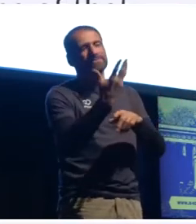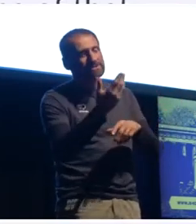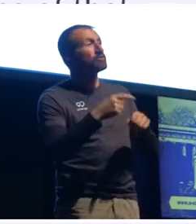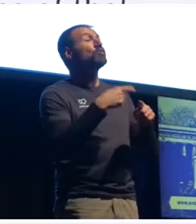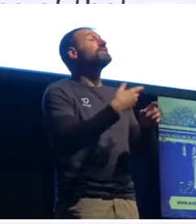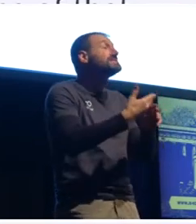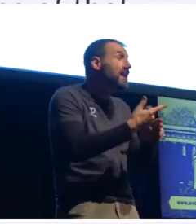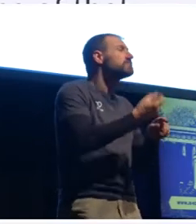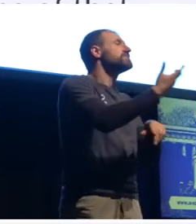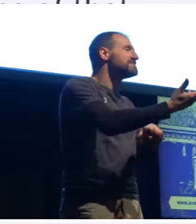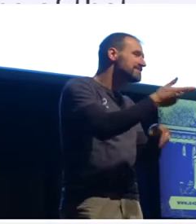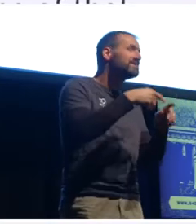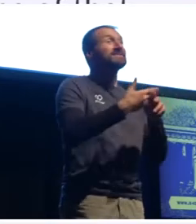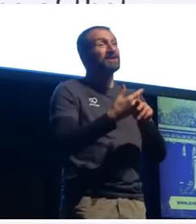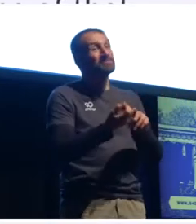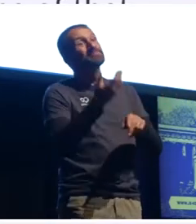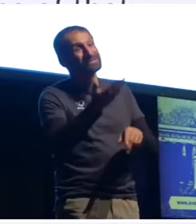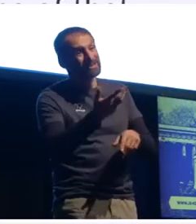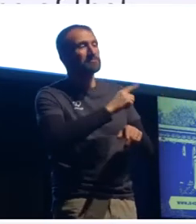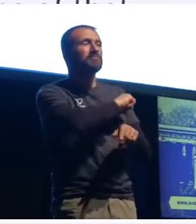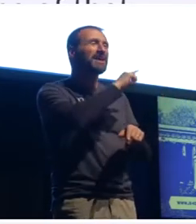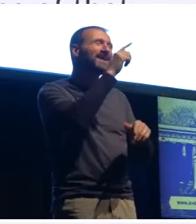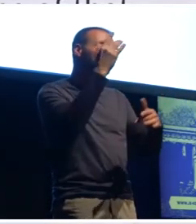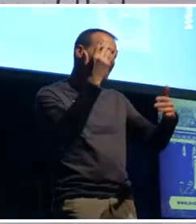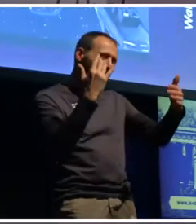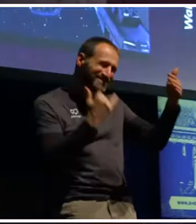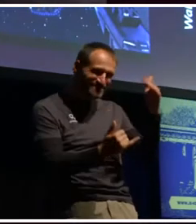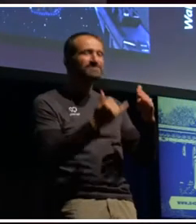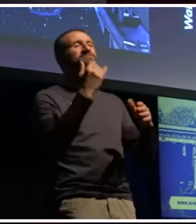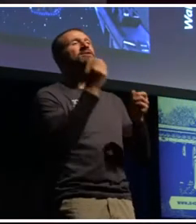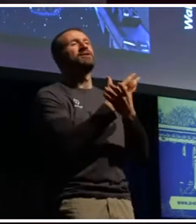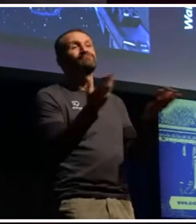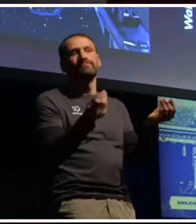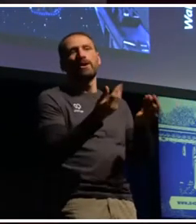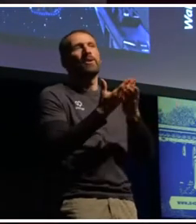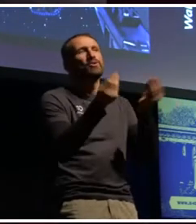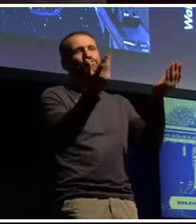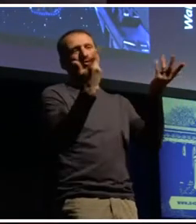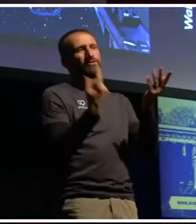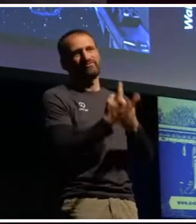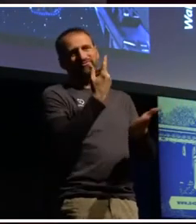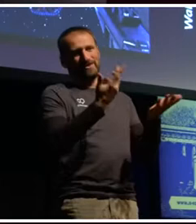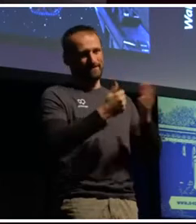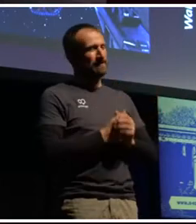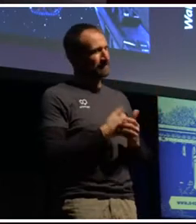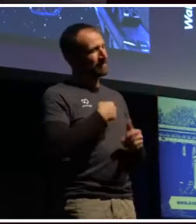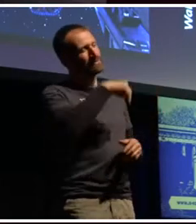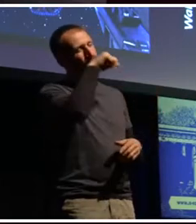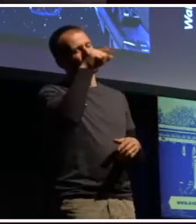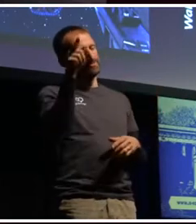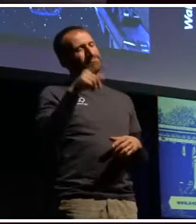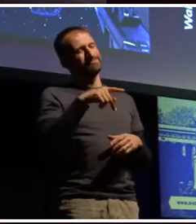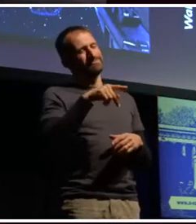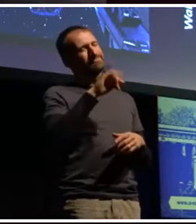else happens. Until finally, resolution. So this is my favorite Pixar movie, WALL-E. Who here loves